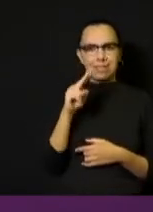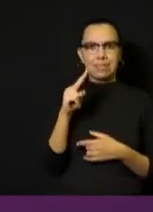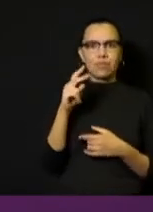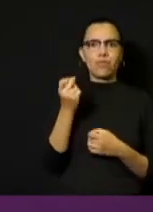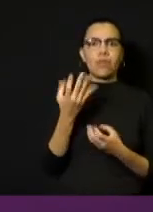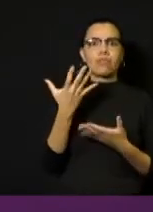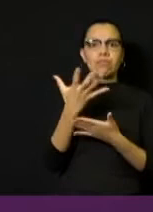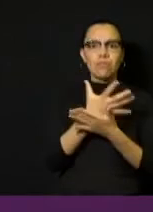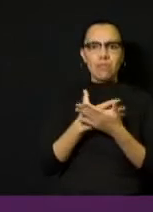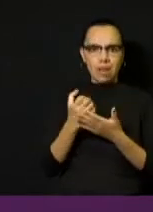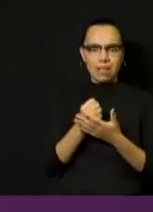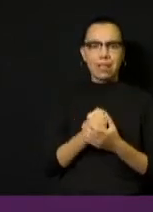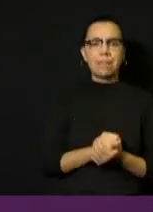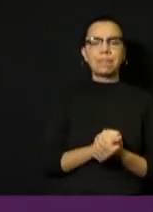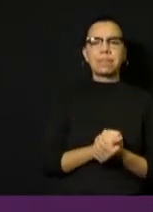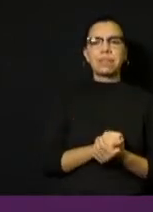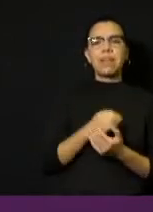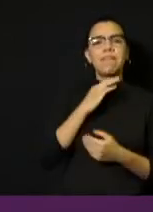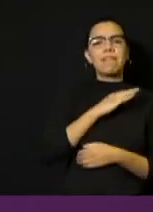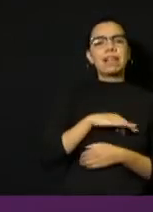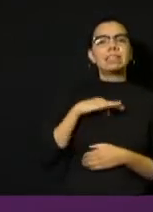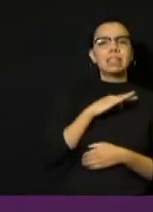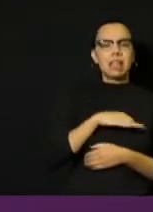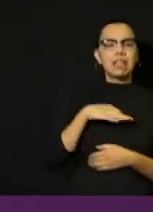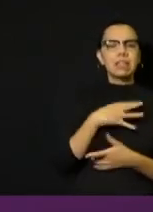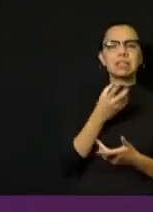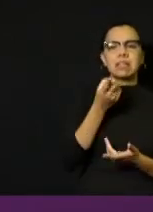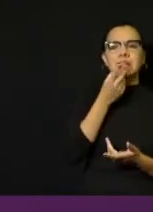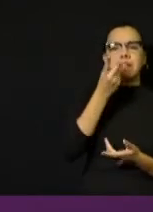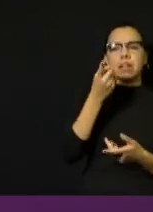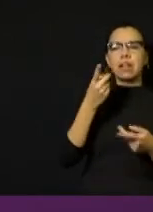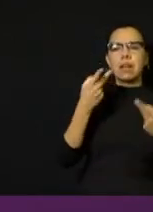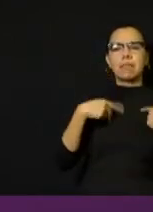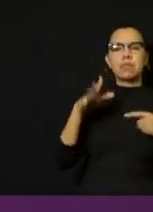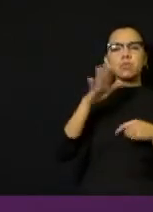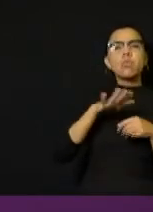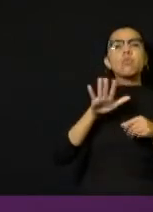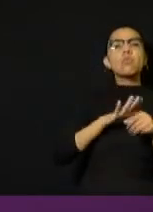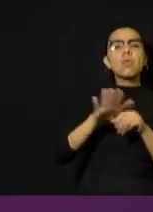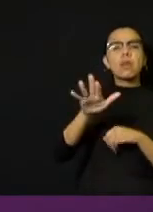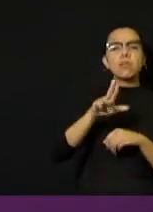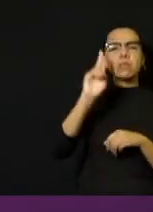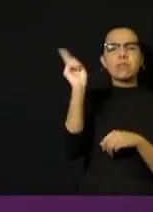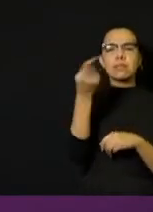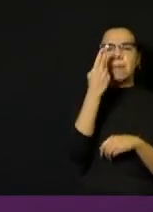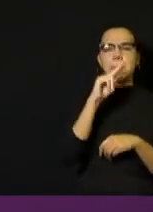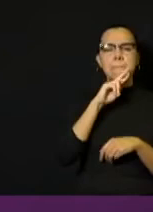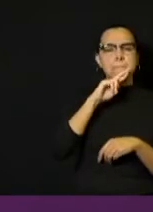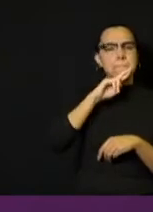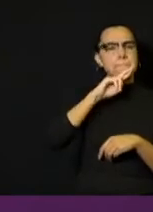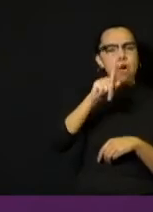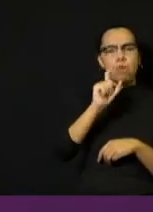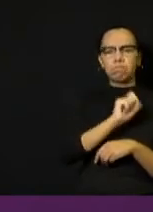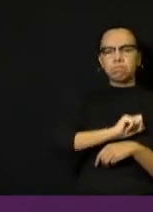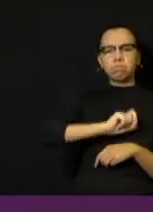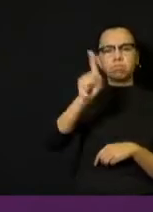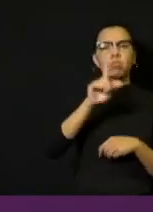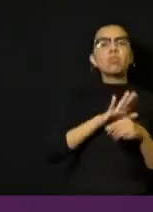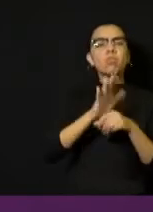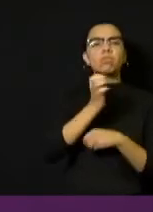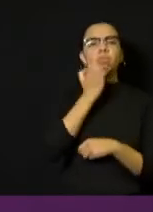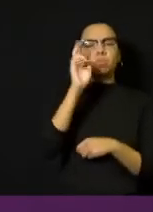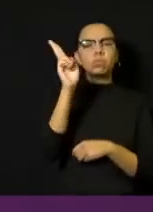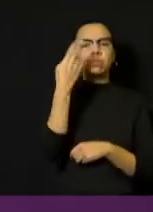wonderful. You already told us your income, but now take your people. What are the best universities that